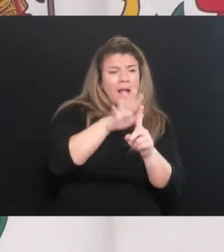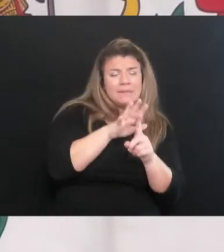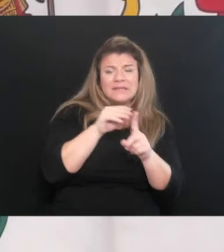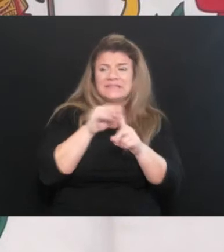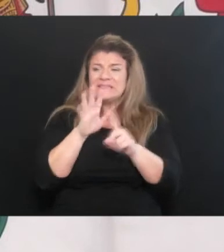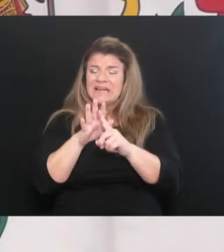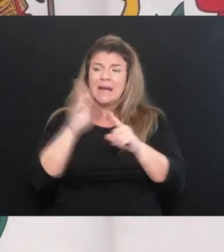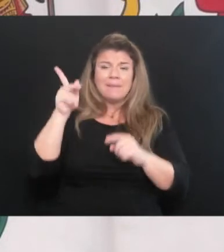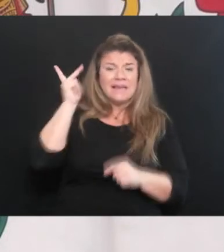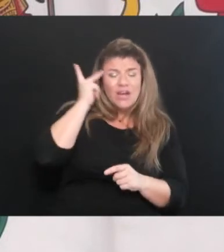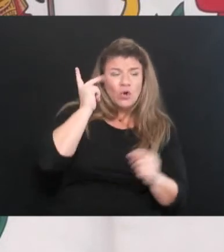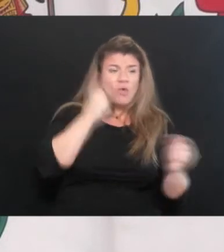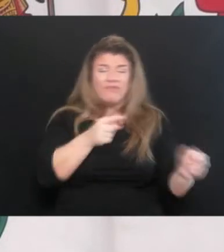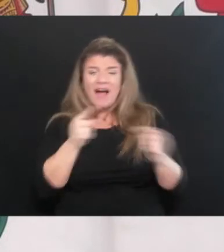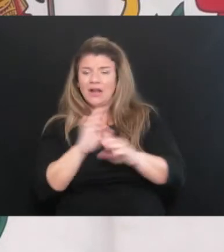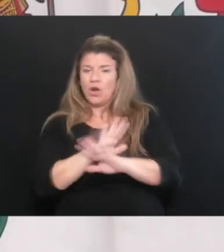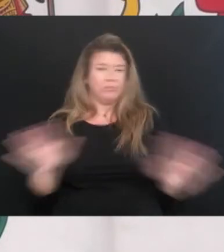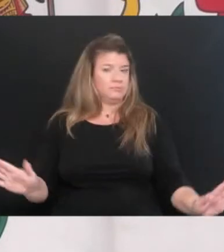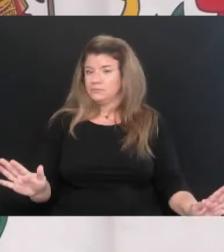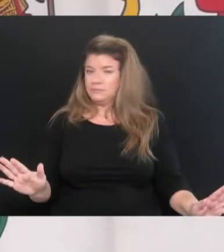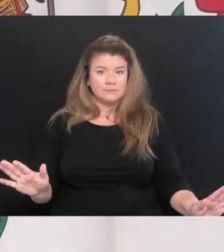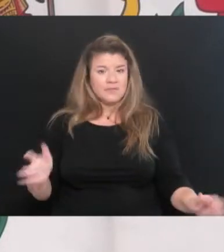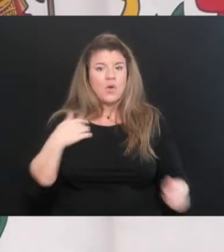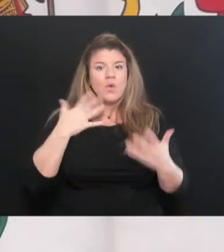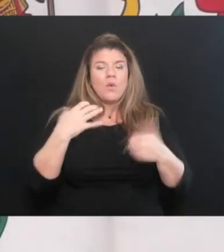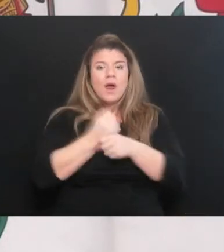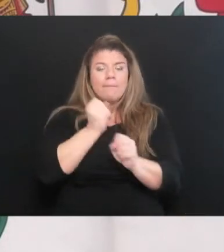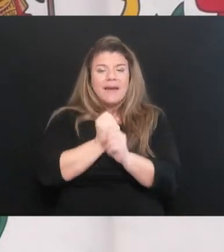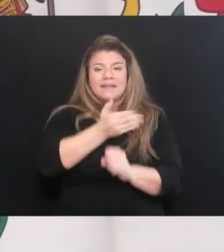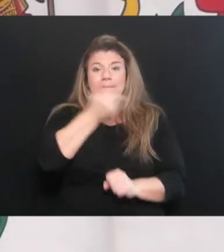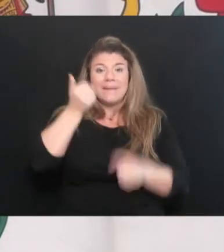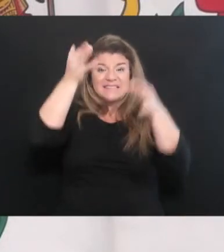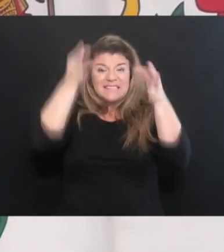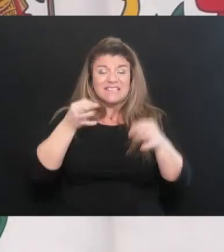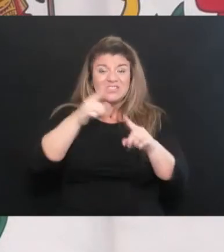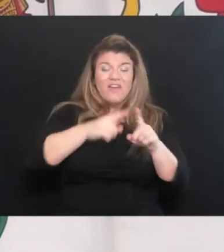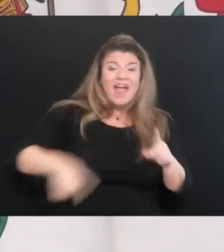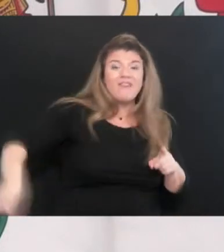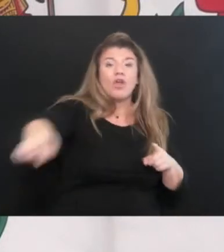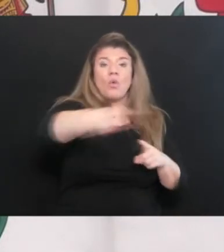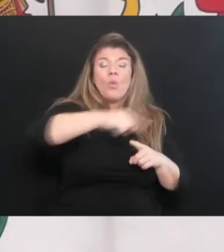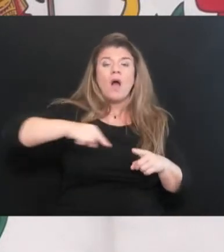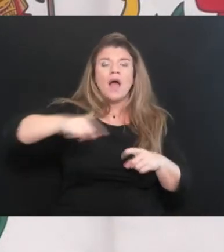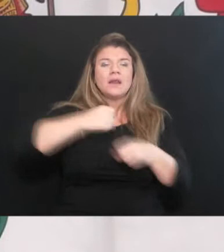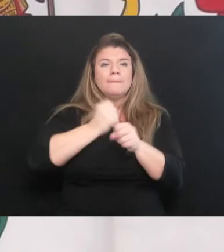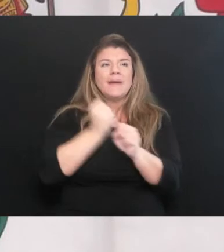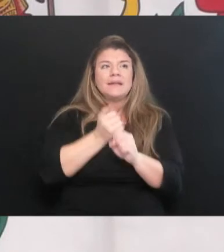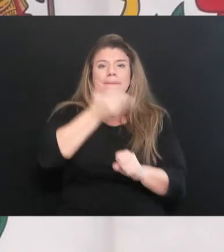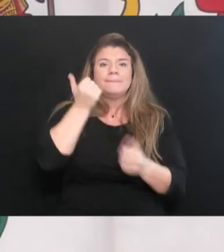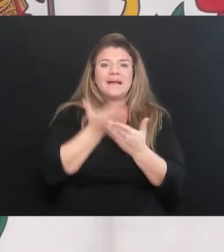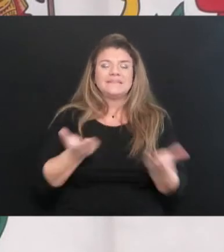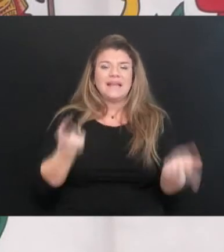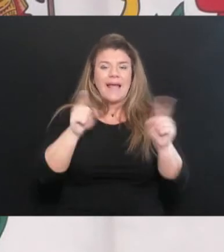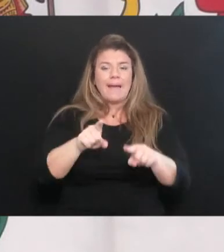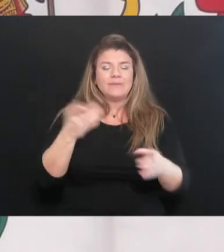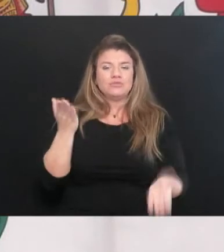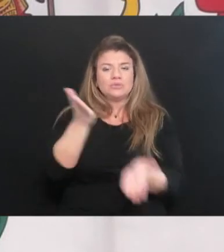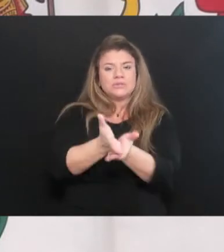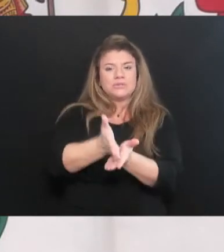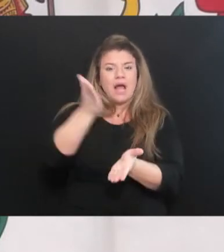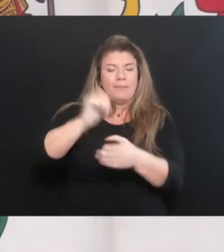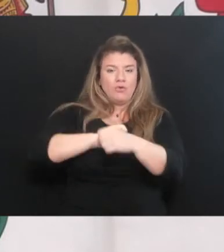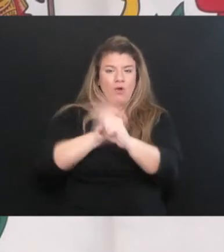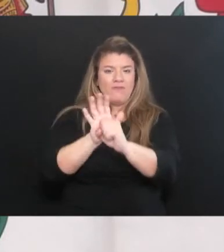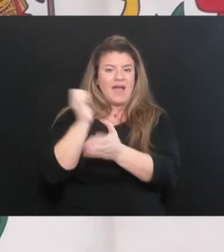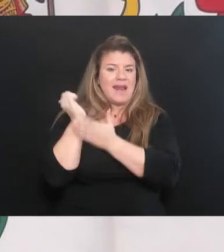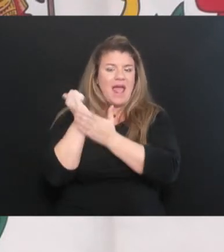best decisions that we can make for all and run to the fire and try to do everything we possibly can to try to shut this thing down and help in any